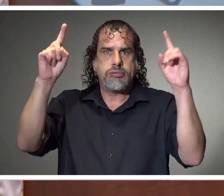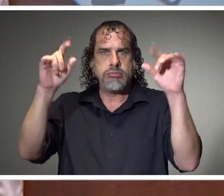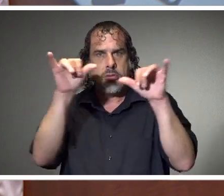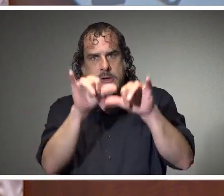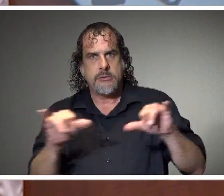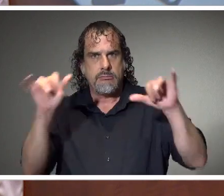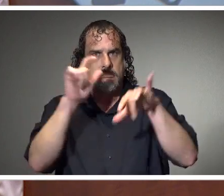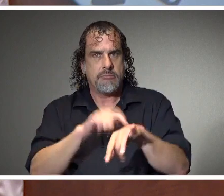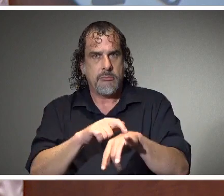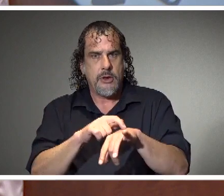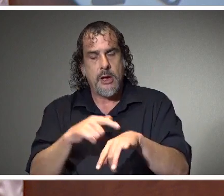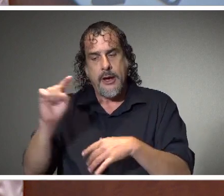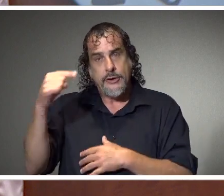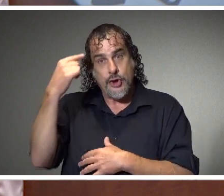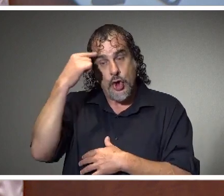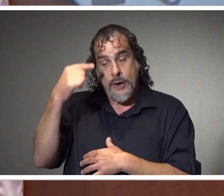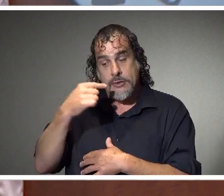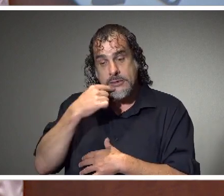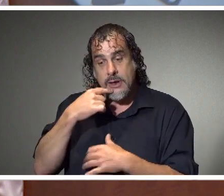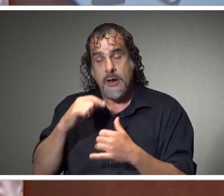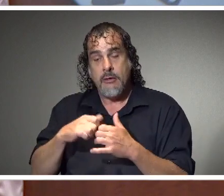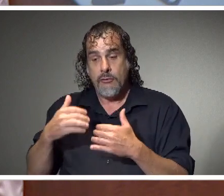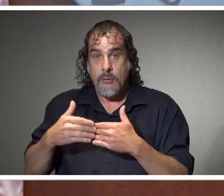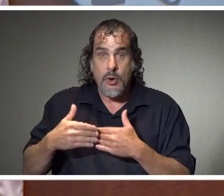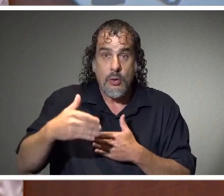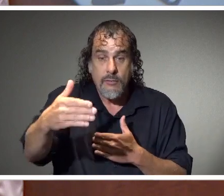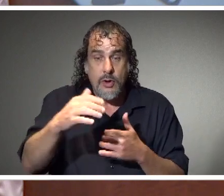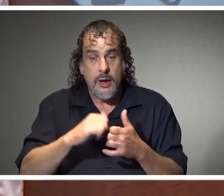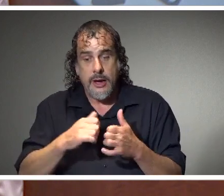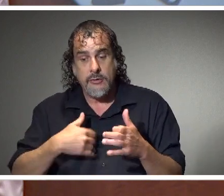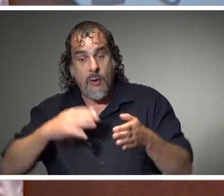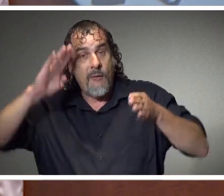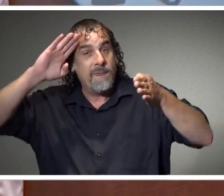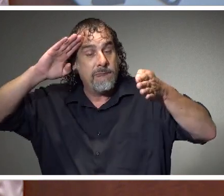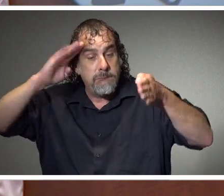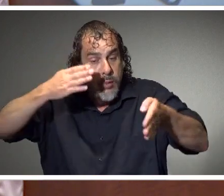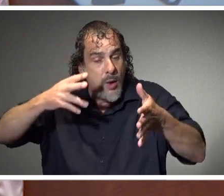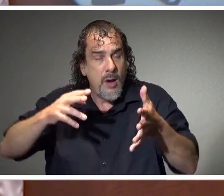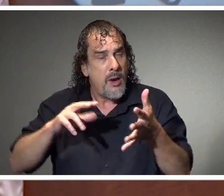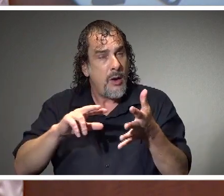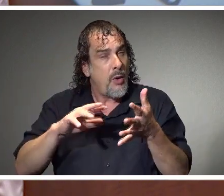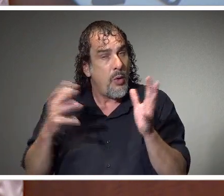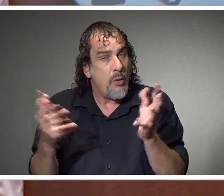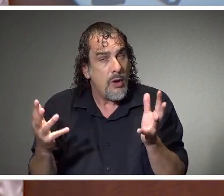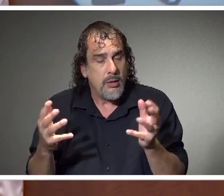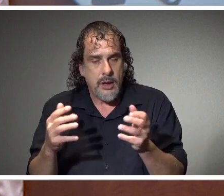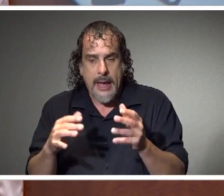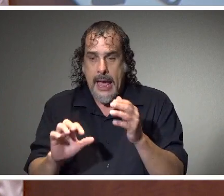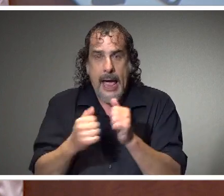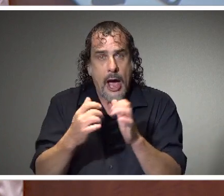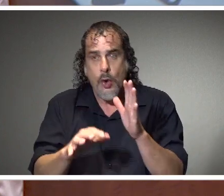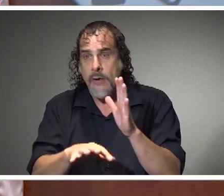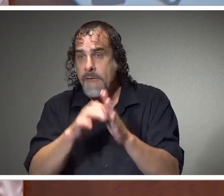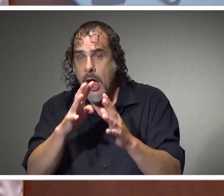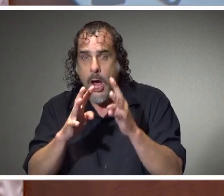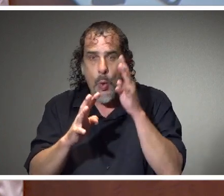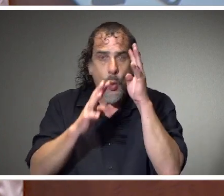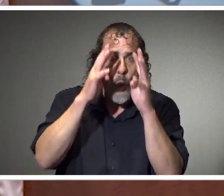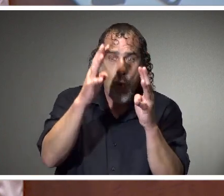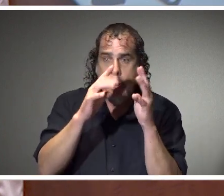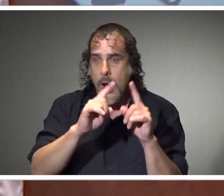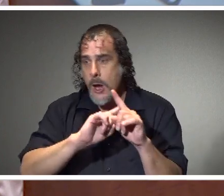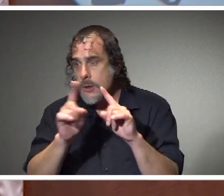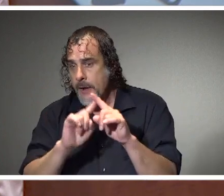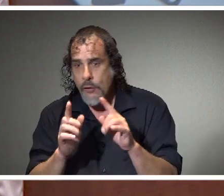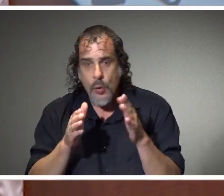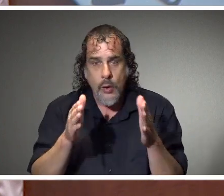the focus going forward should be an intense, persistent focus on how we can find and create ways